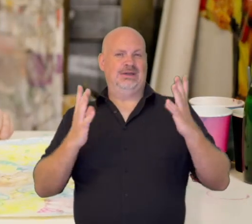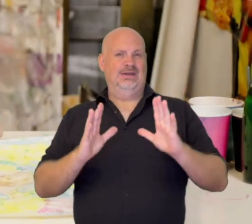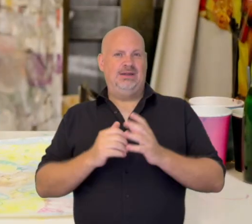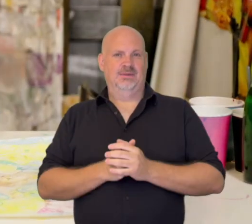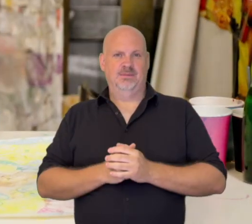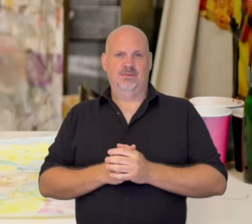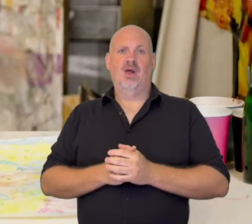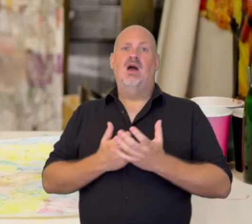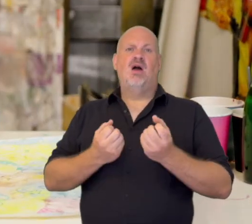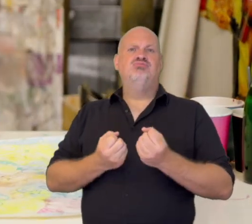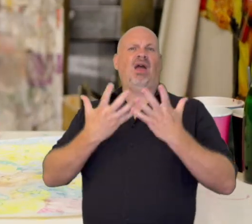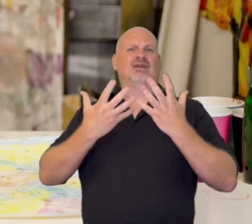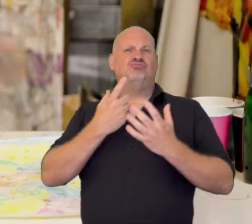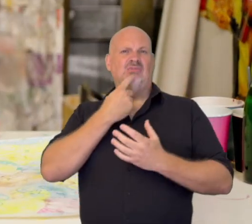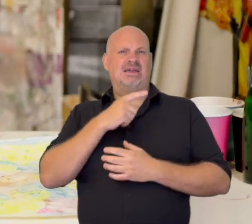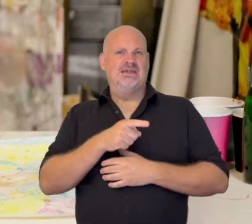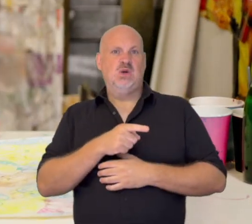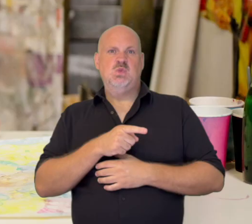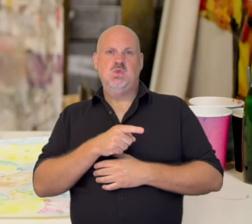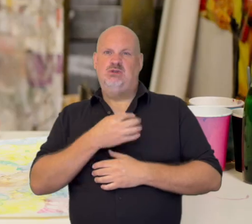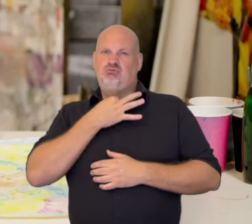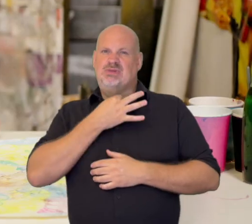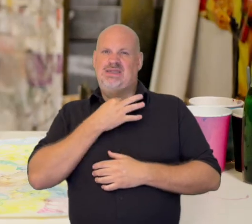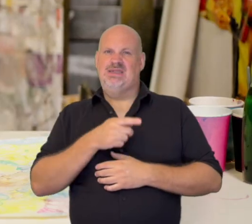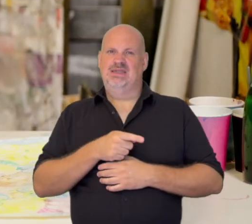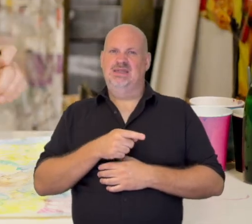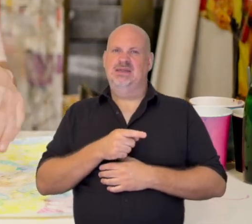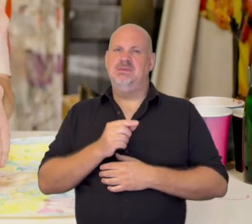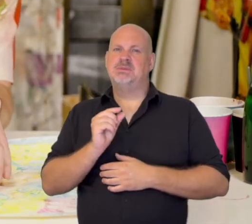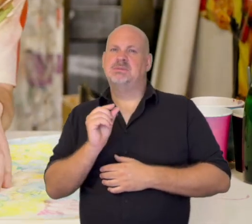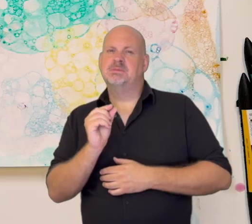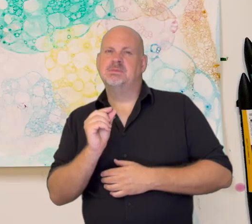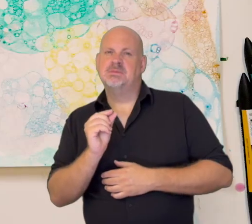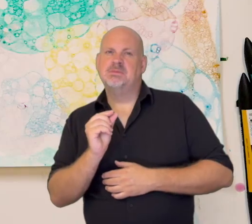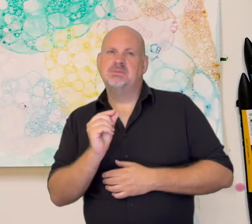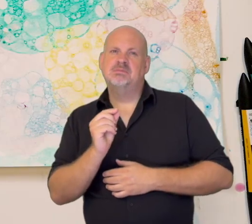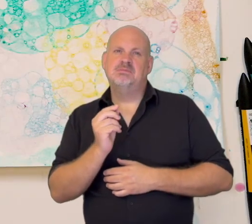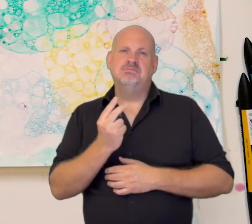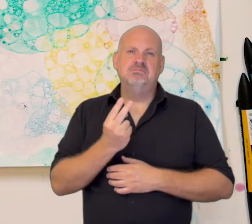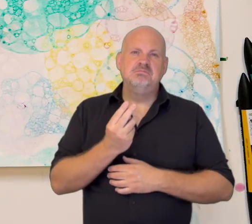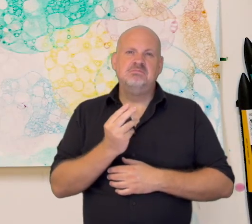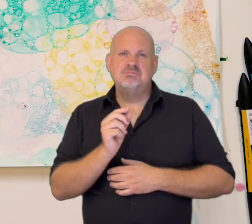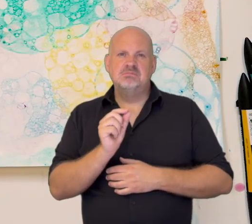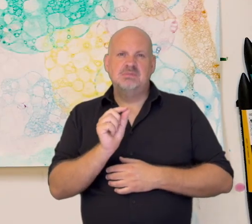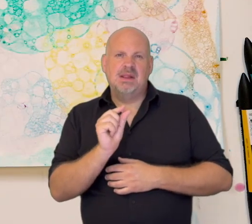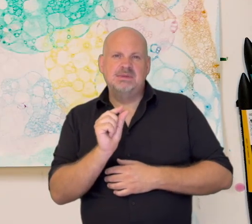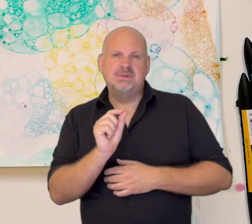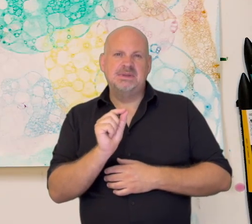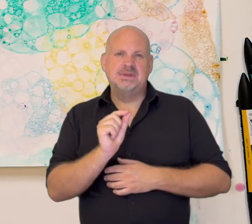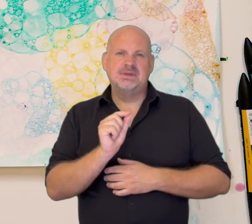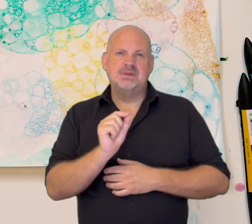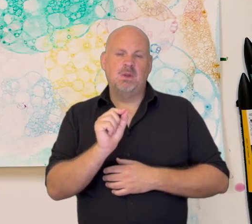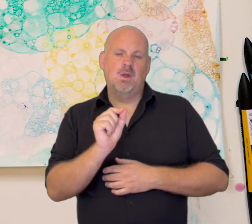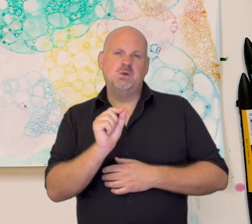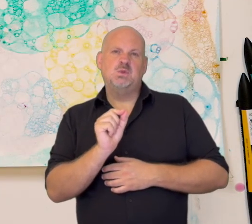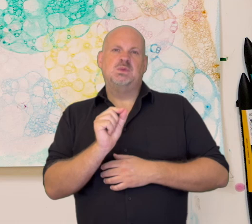is a bright red, so this is a bit of a risk. But I think if we have a couple of little kind of doodahs,